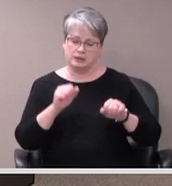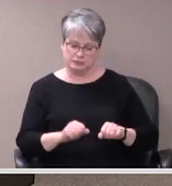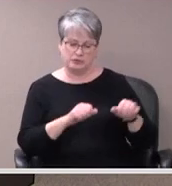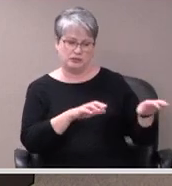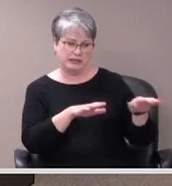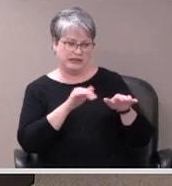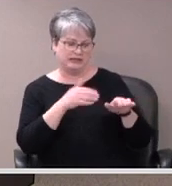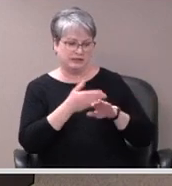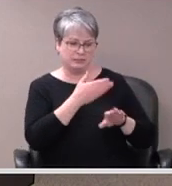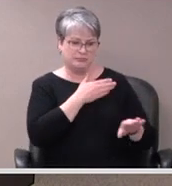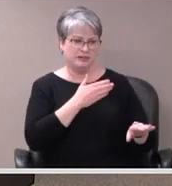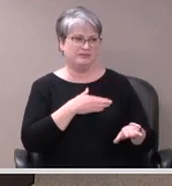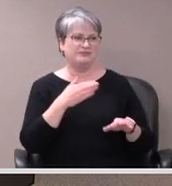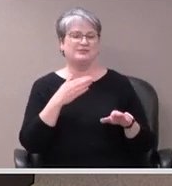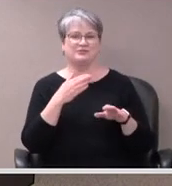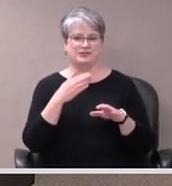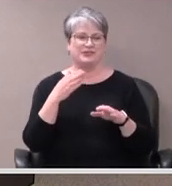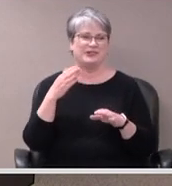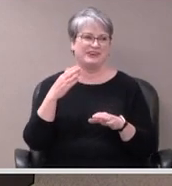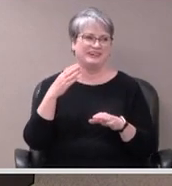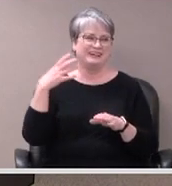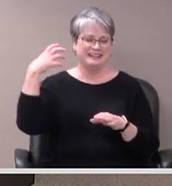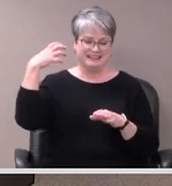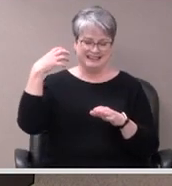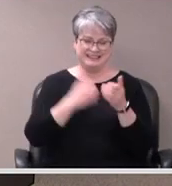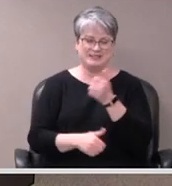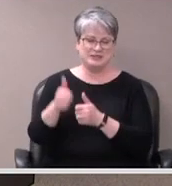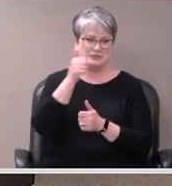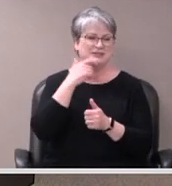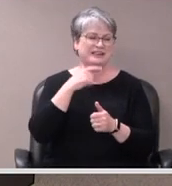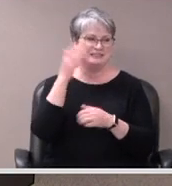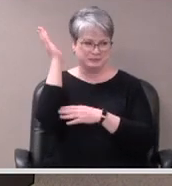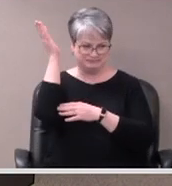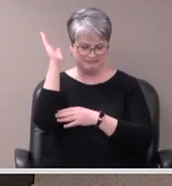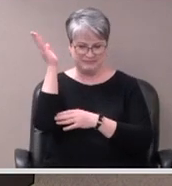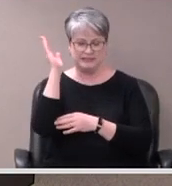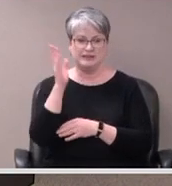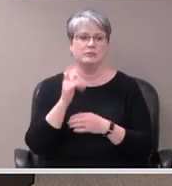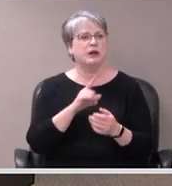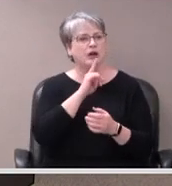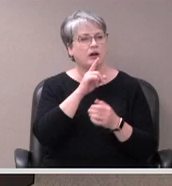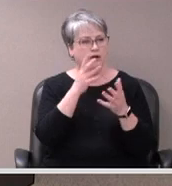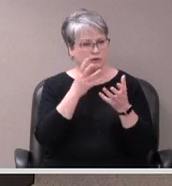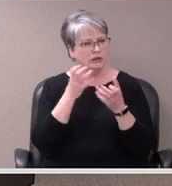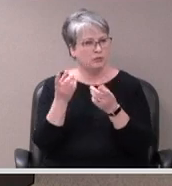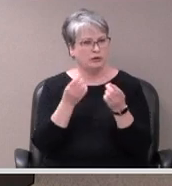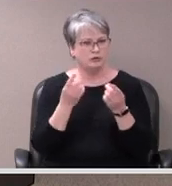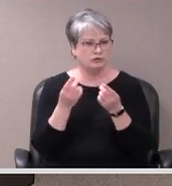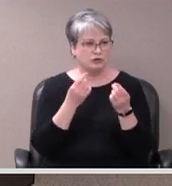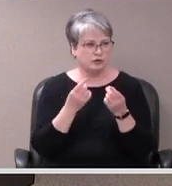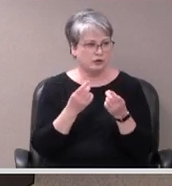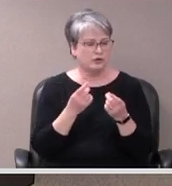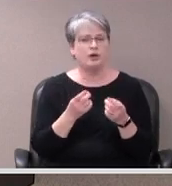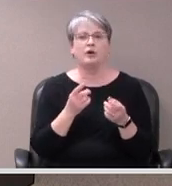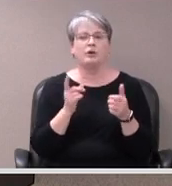the superintendent's speech. But what I would like for us really to do is we can do better than any clapping we've done thus far.